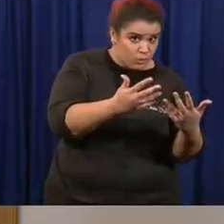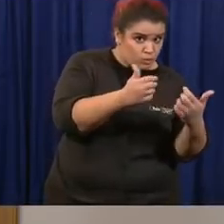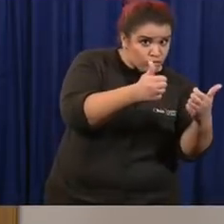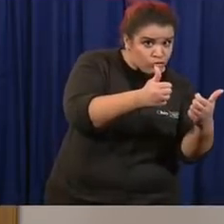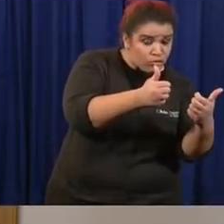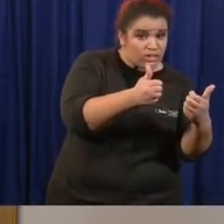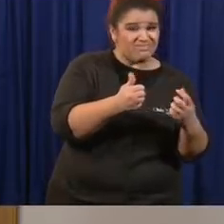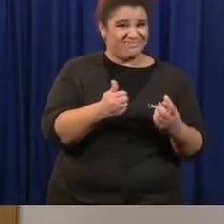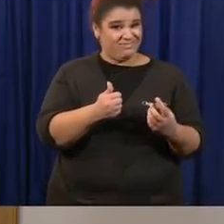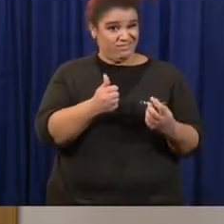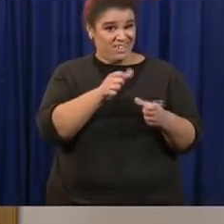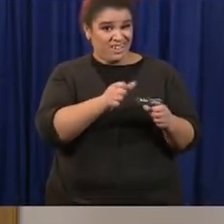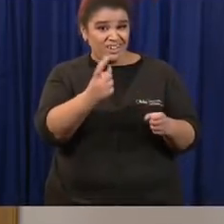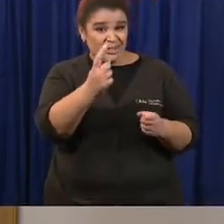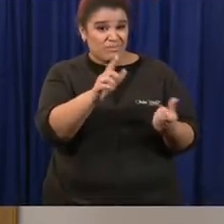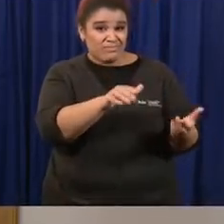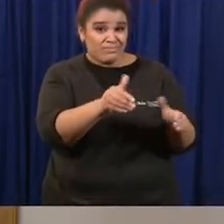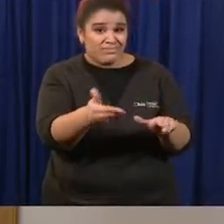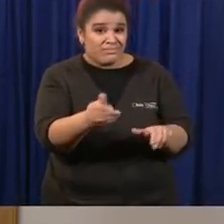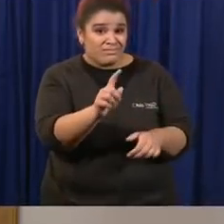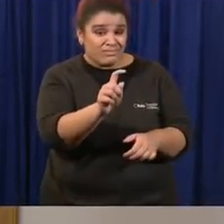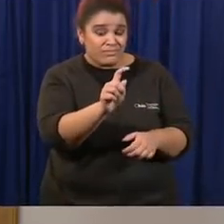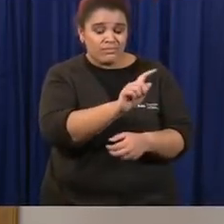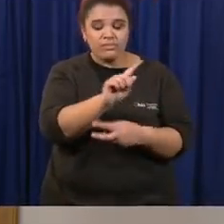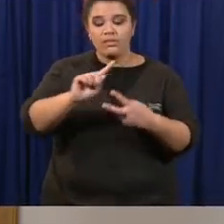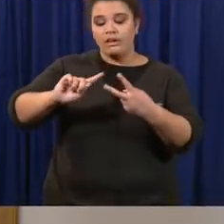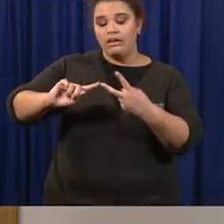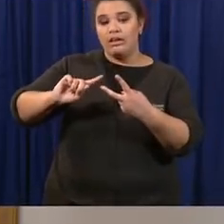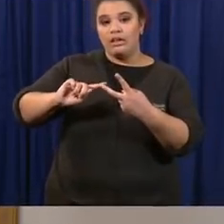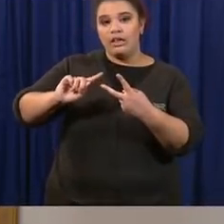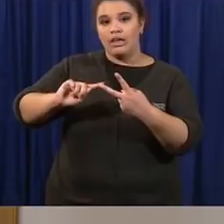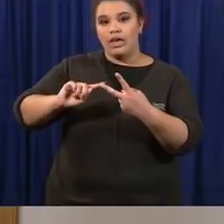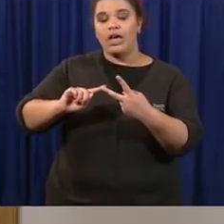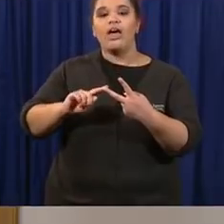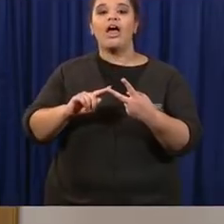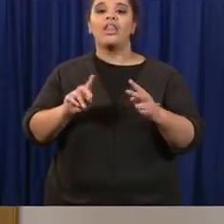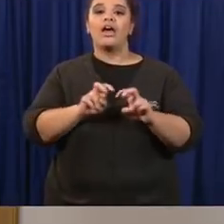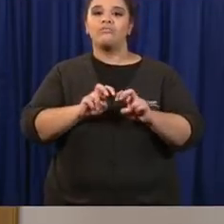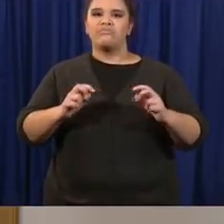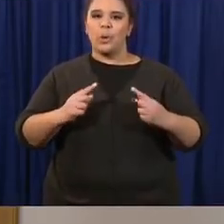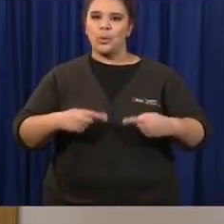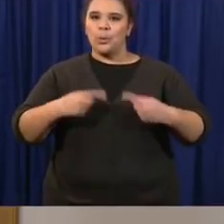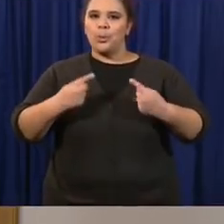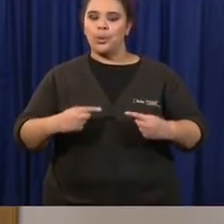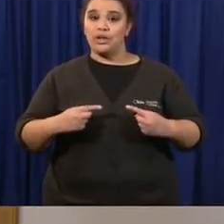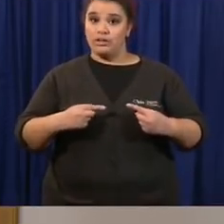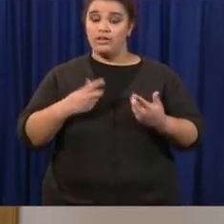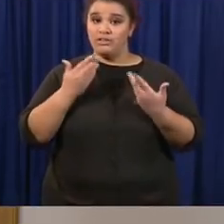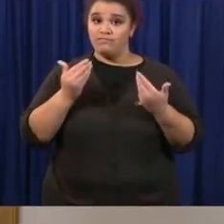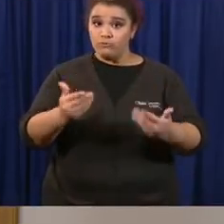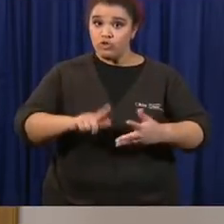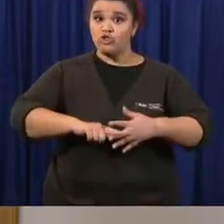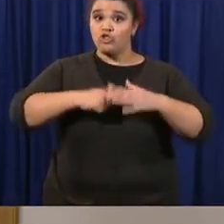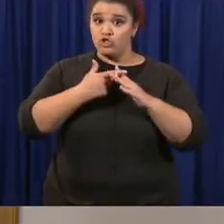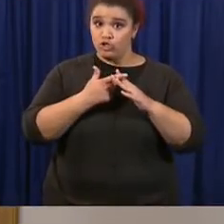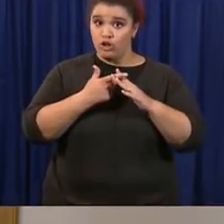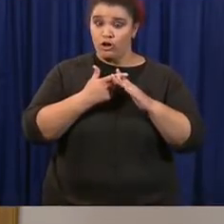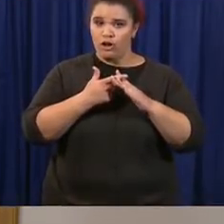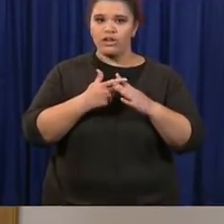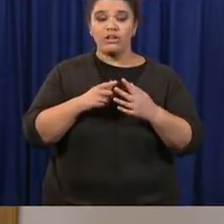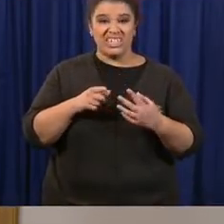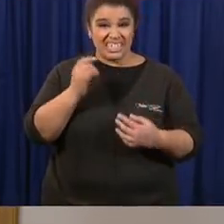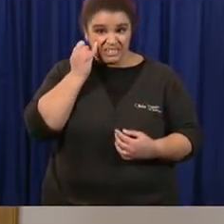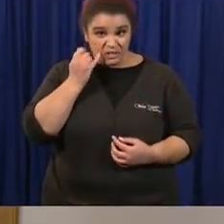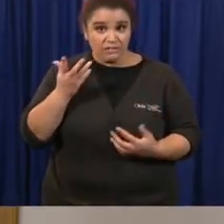second is, has the Dispute Resolution Commission convened? And if it has, what issues has it